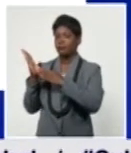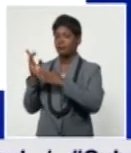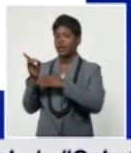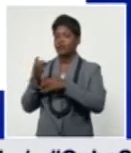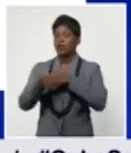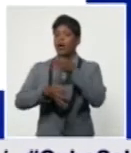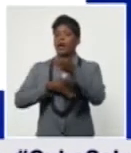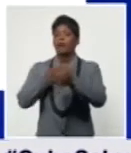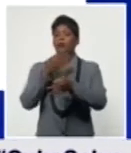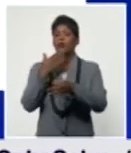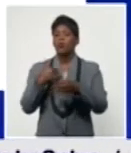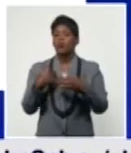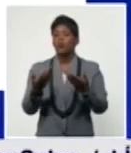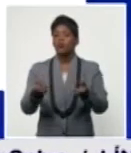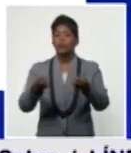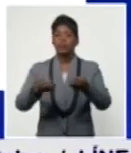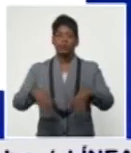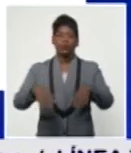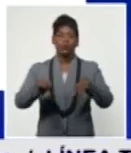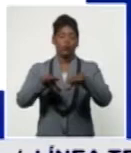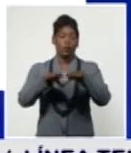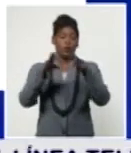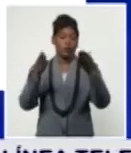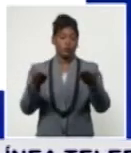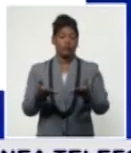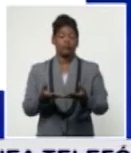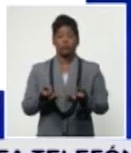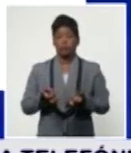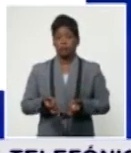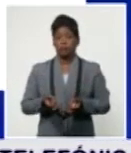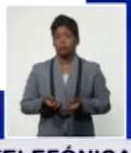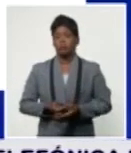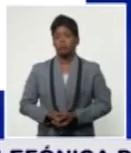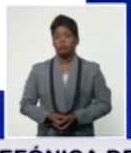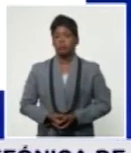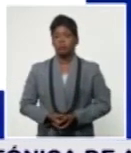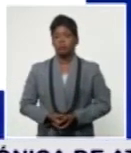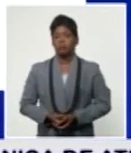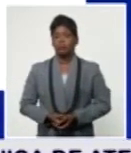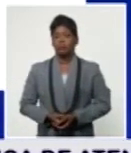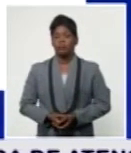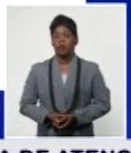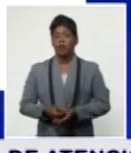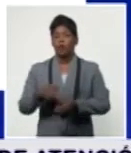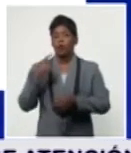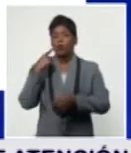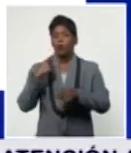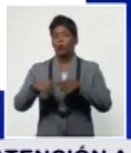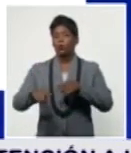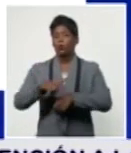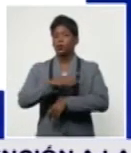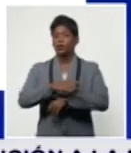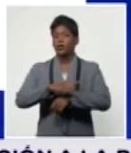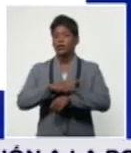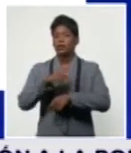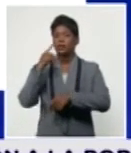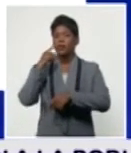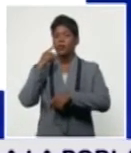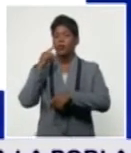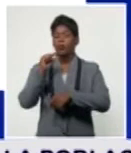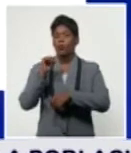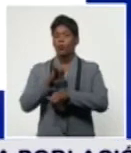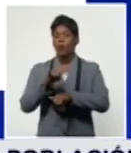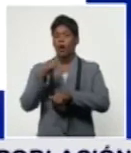bottom you have some other countries. I mean, we cannot see the information pertaining to other